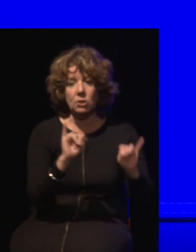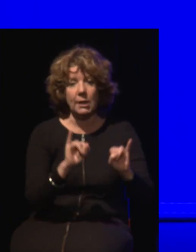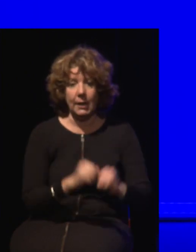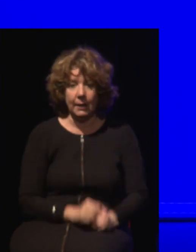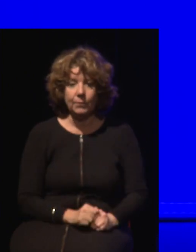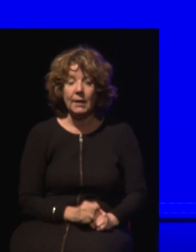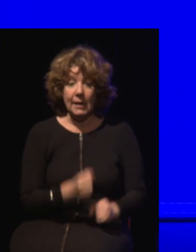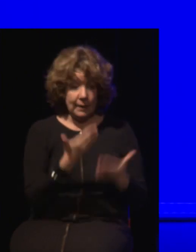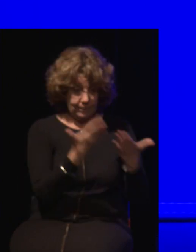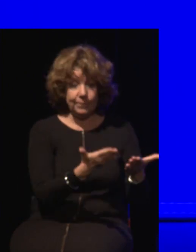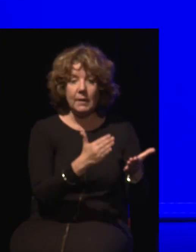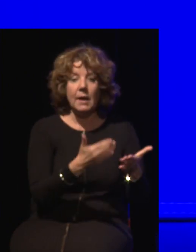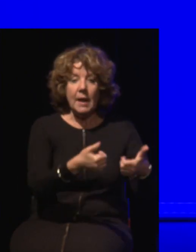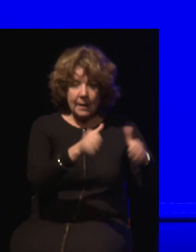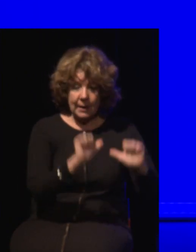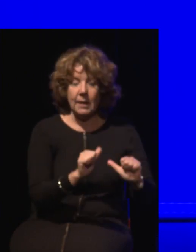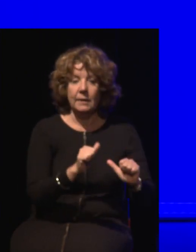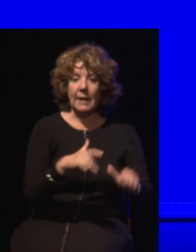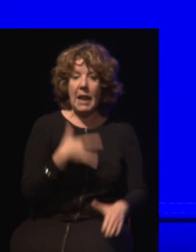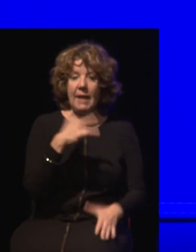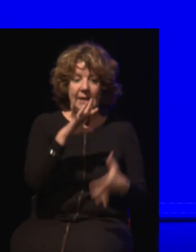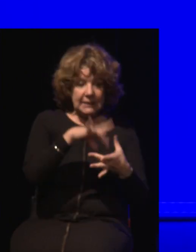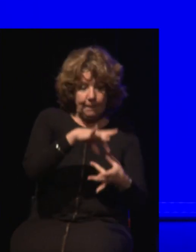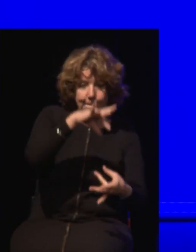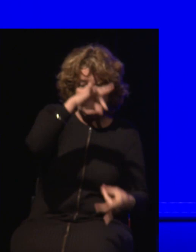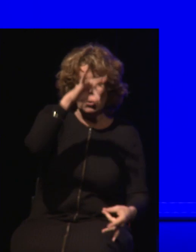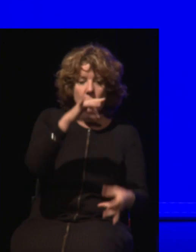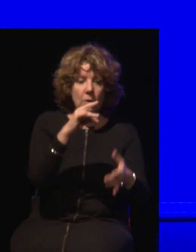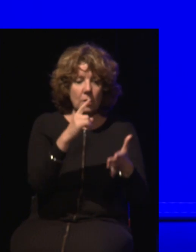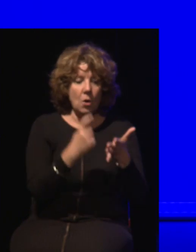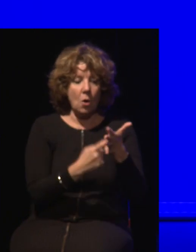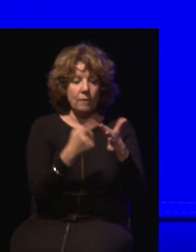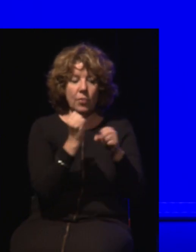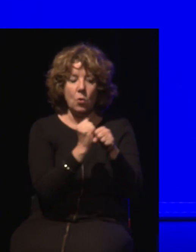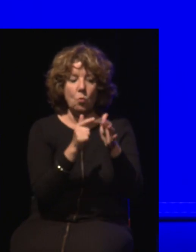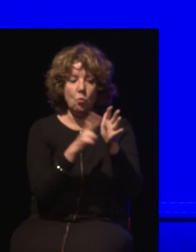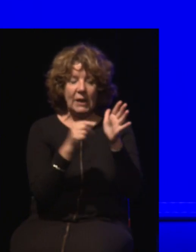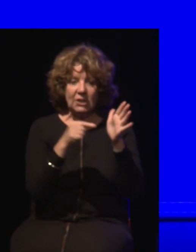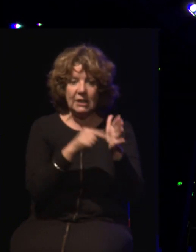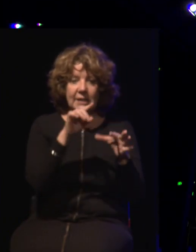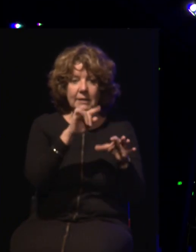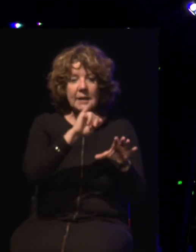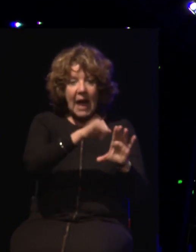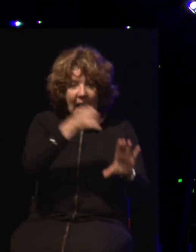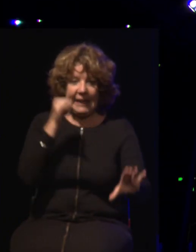is the beautiful living spirit of the regent honeyeater.